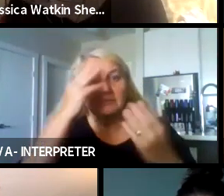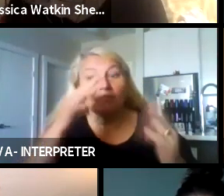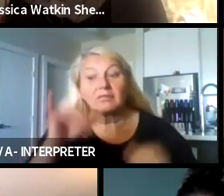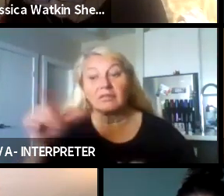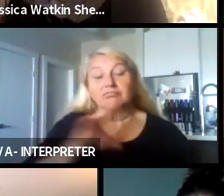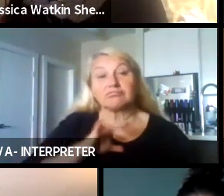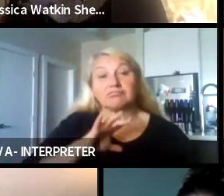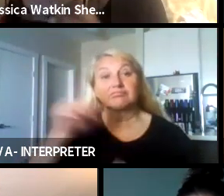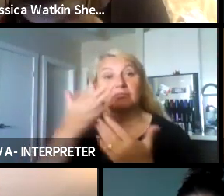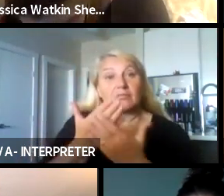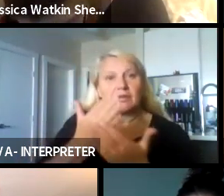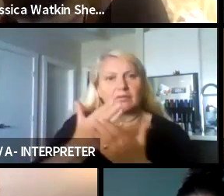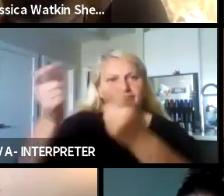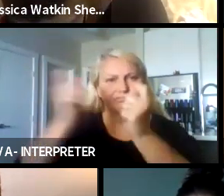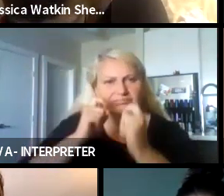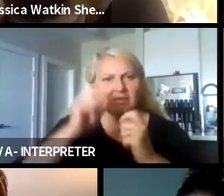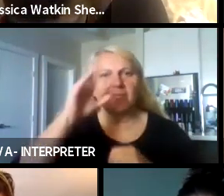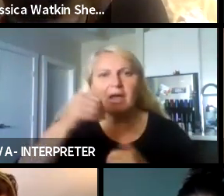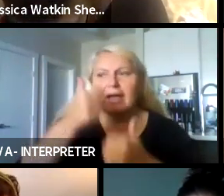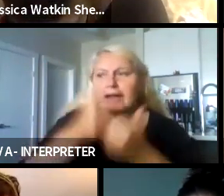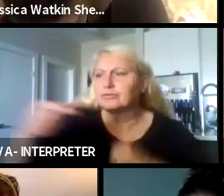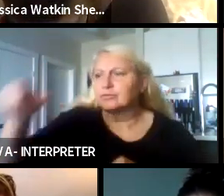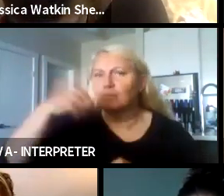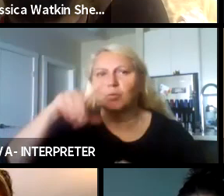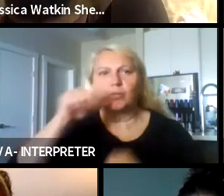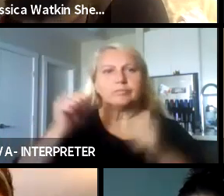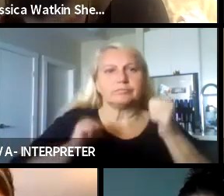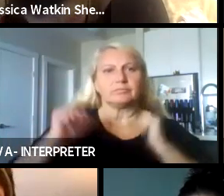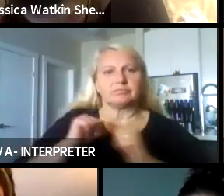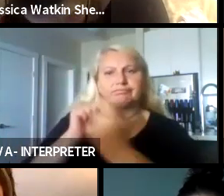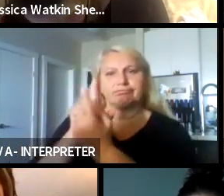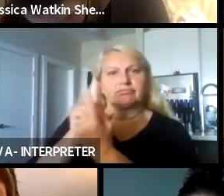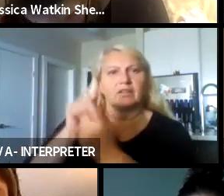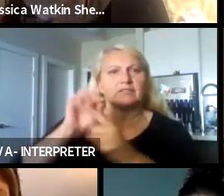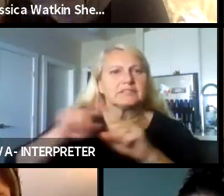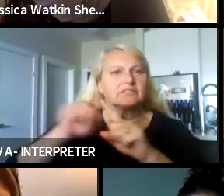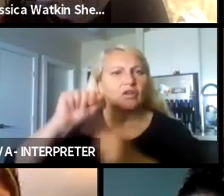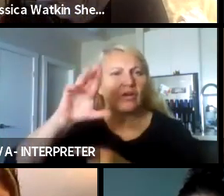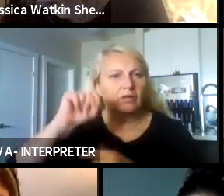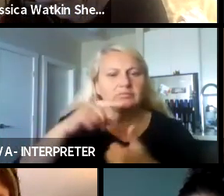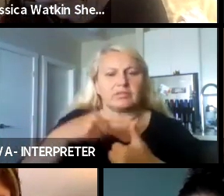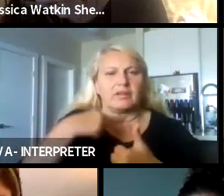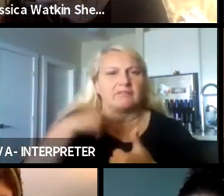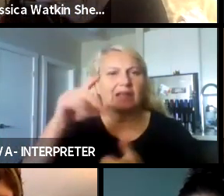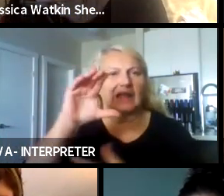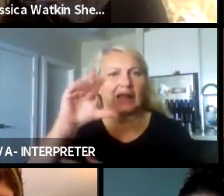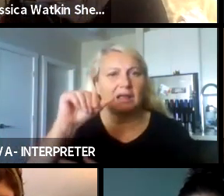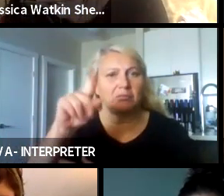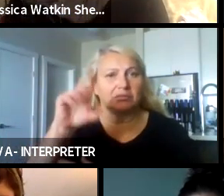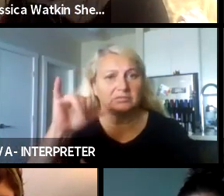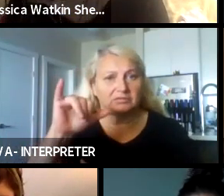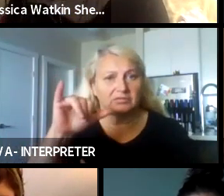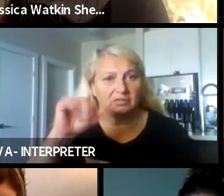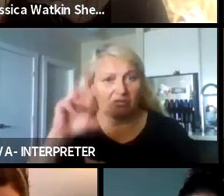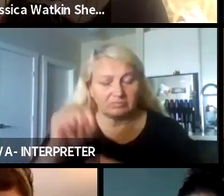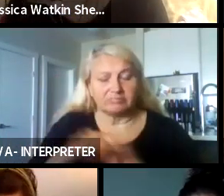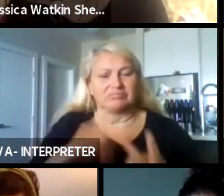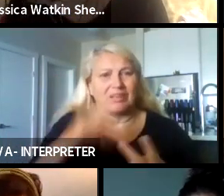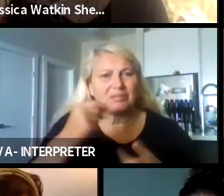Literary Managers and Dramaturgs of the Arts Bly Creative Capacity Grant and the Canada Council for the